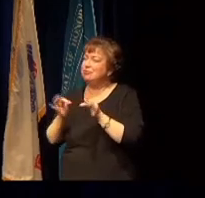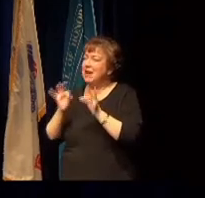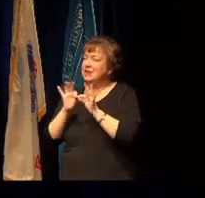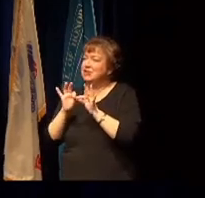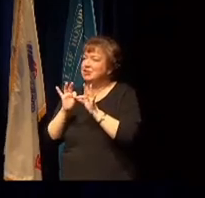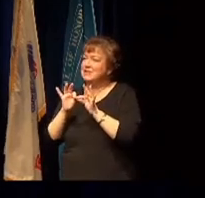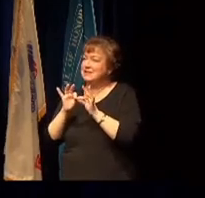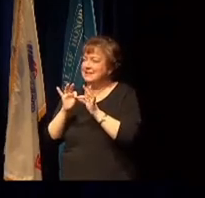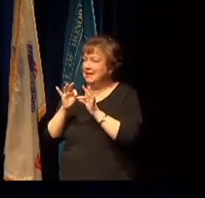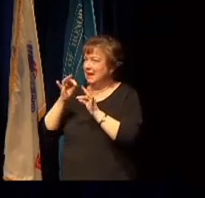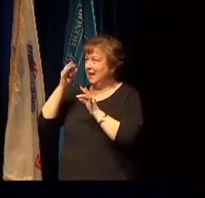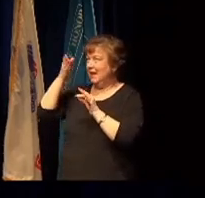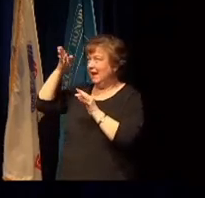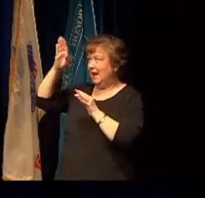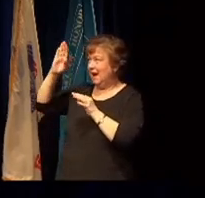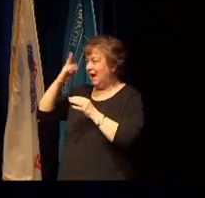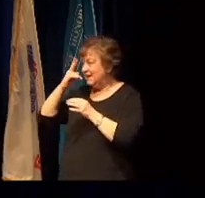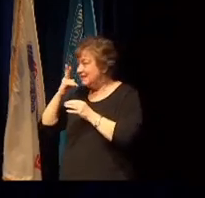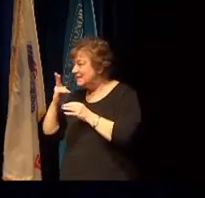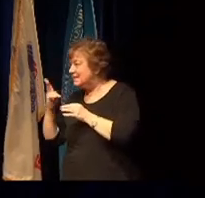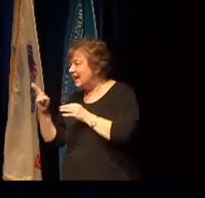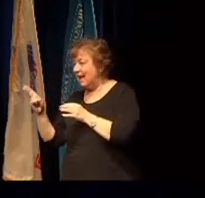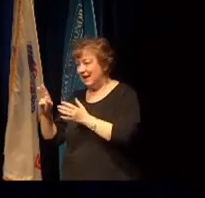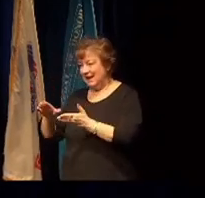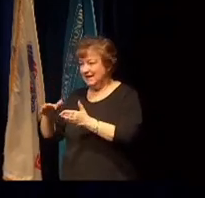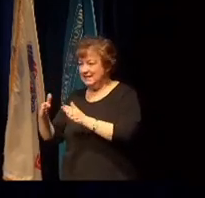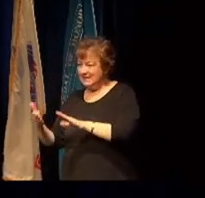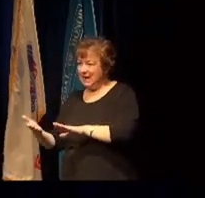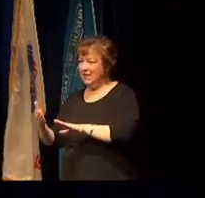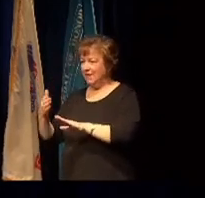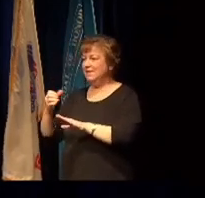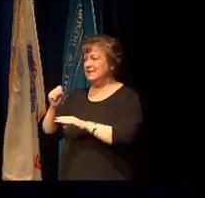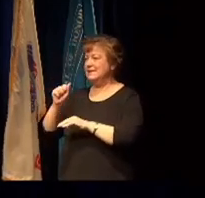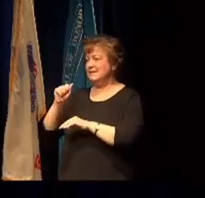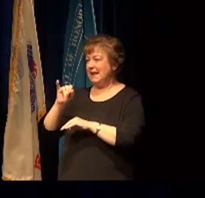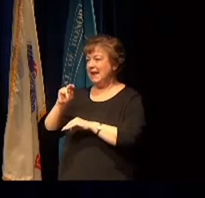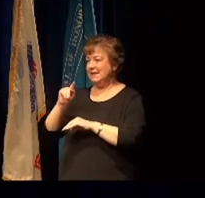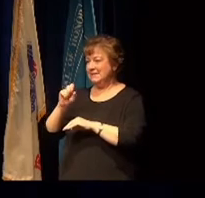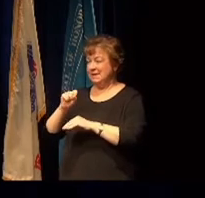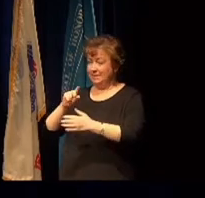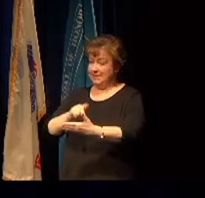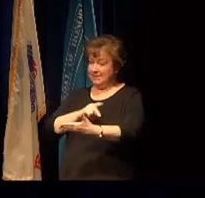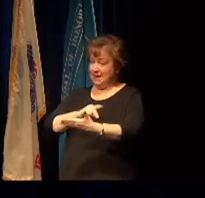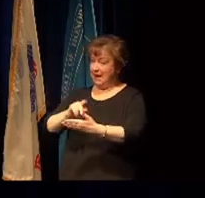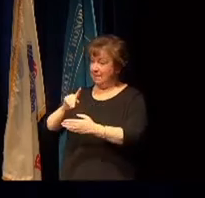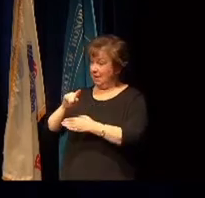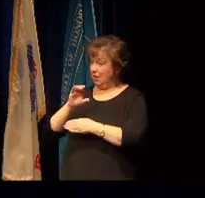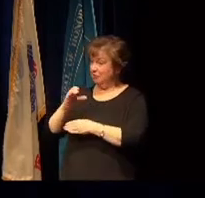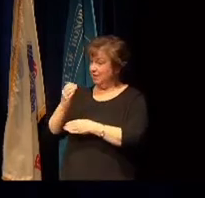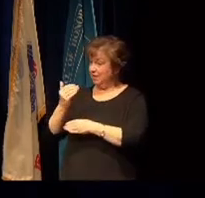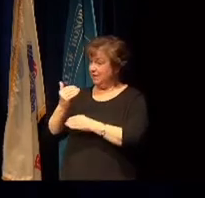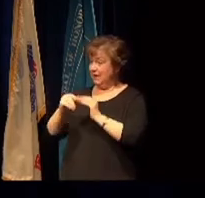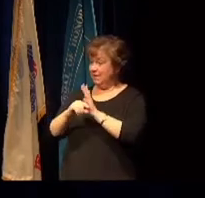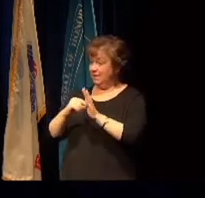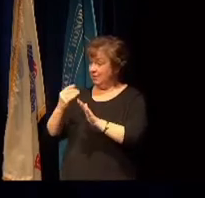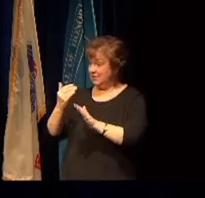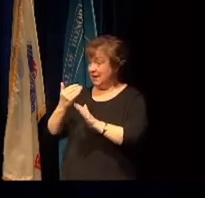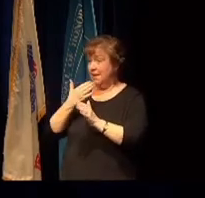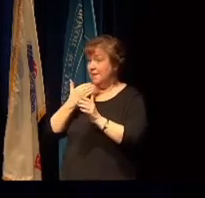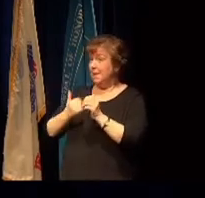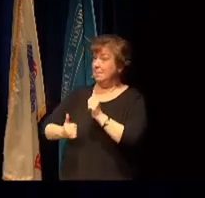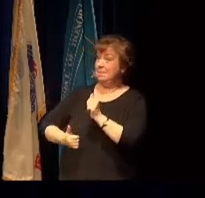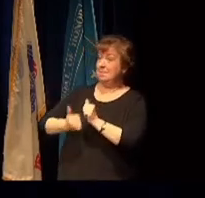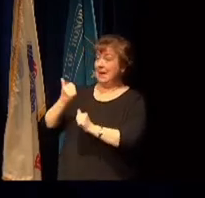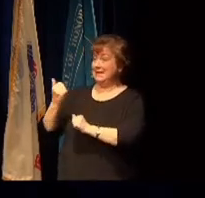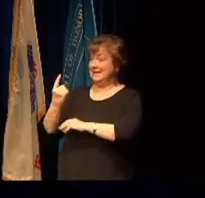is the death of his saints. That's Psalm 116, verse 15. The best day of Gary Beikirch's